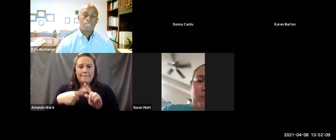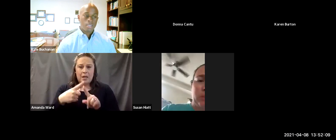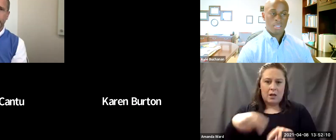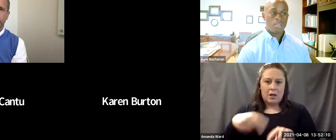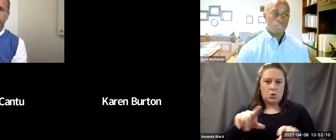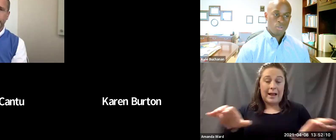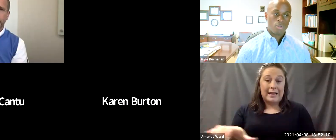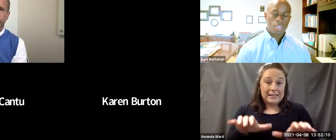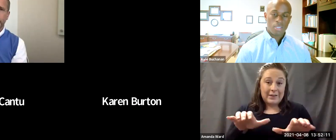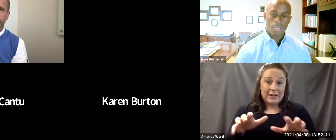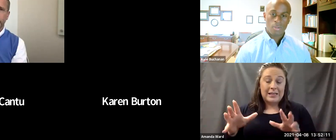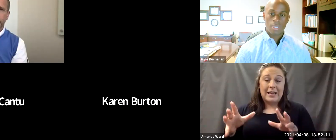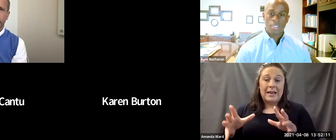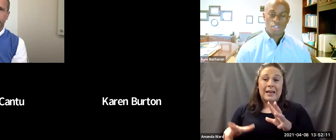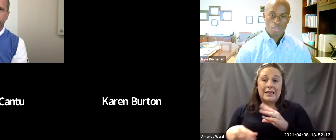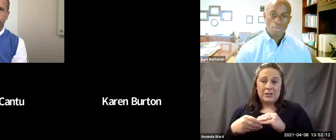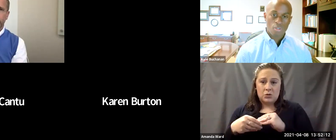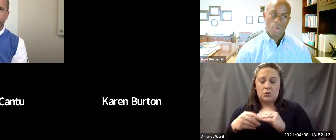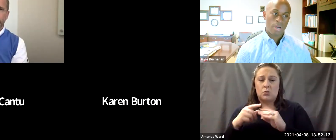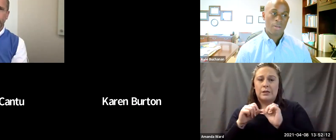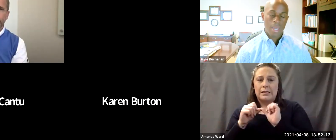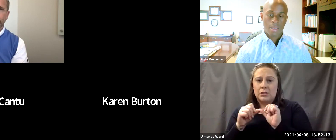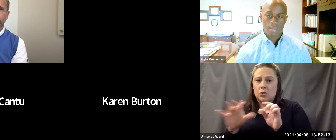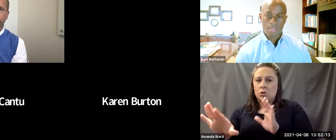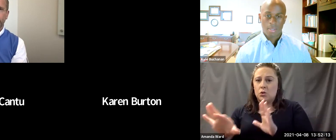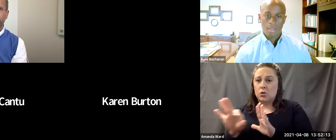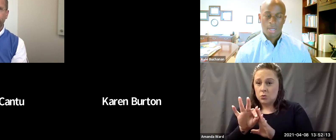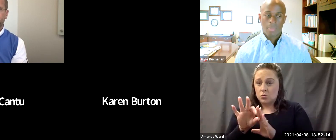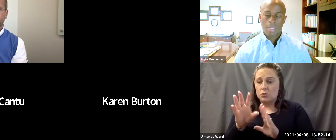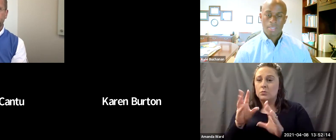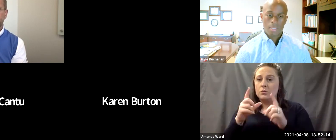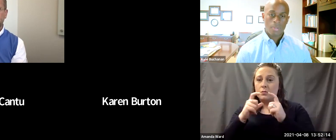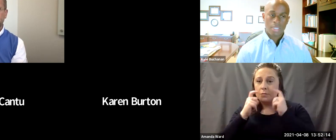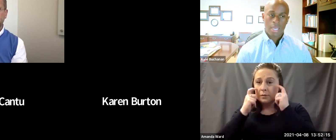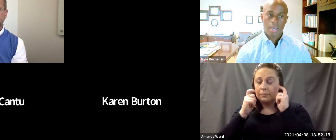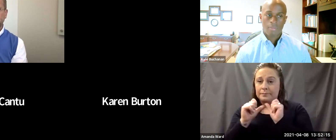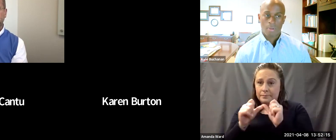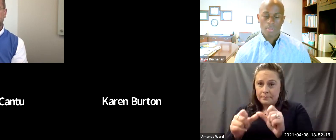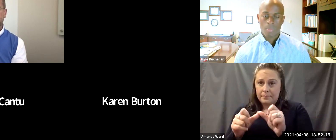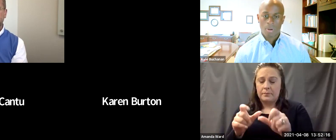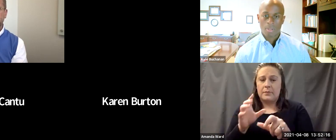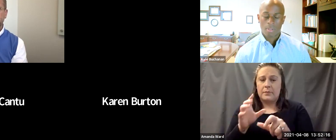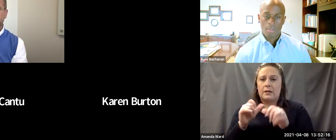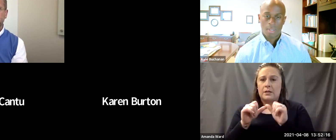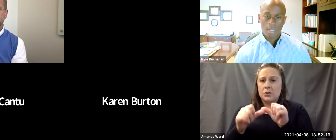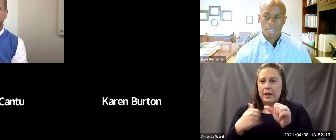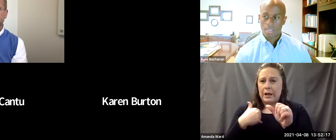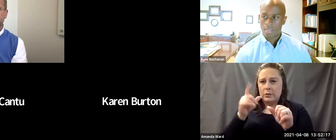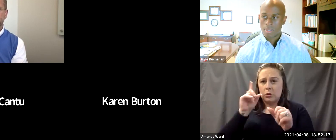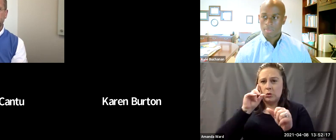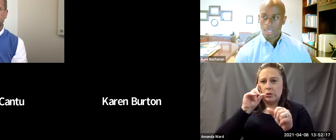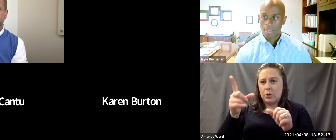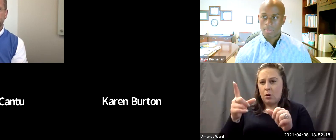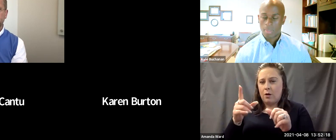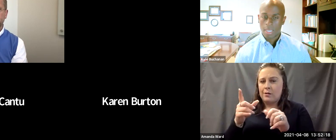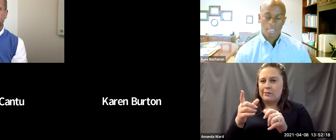in addition to continuing to choose to wear our masks and continuing to have those smart initiatives